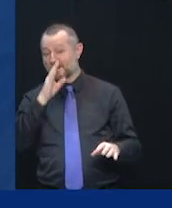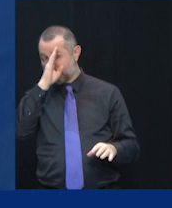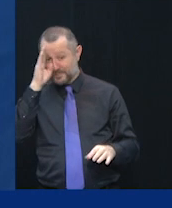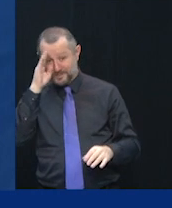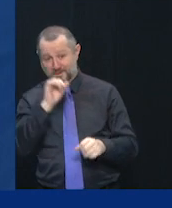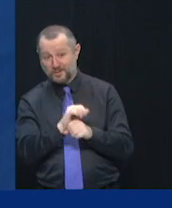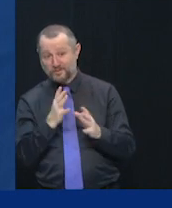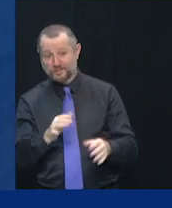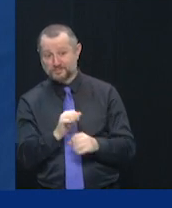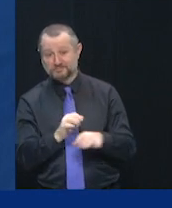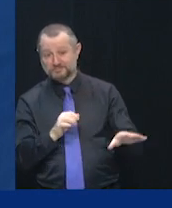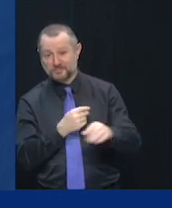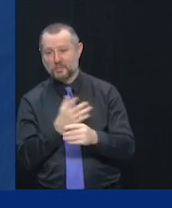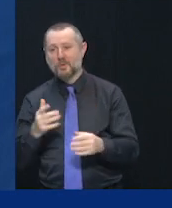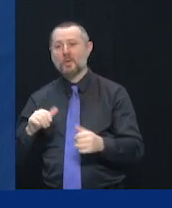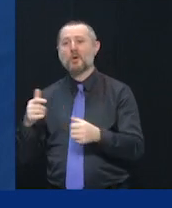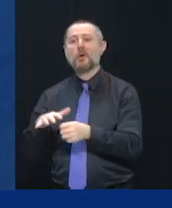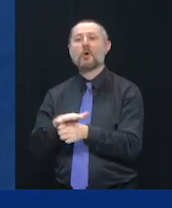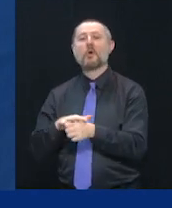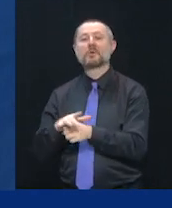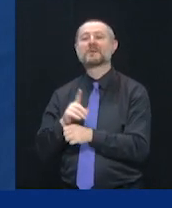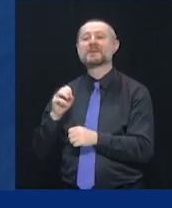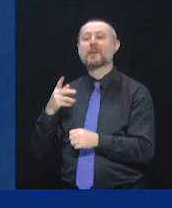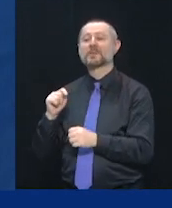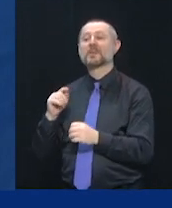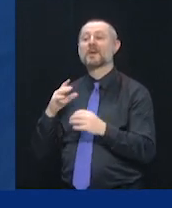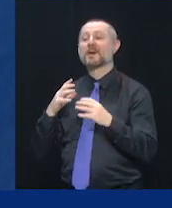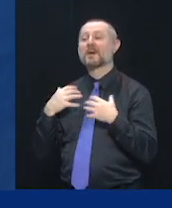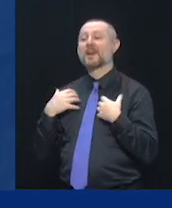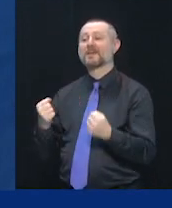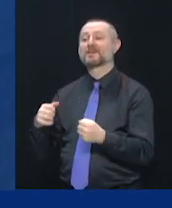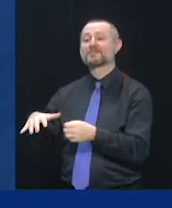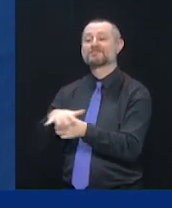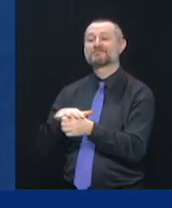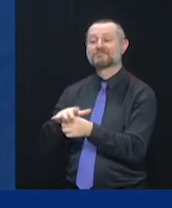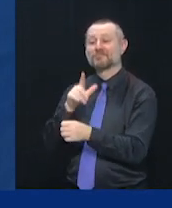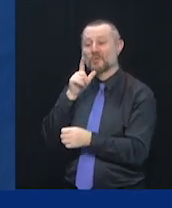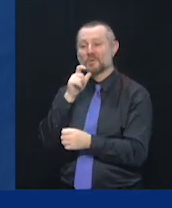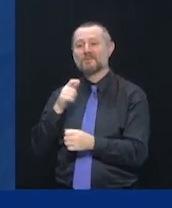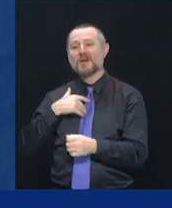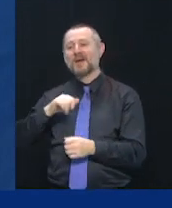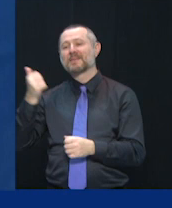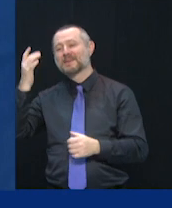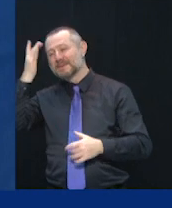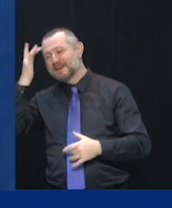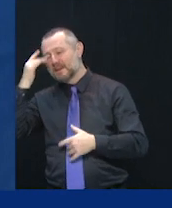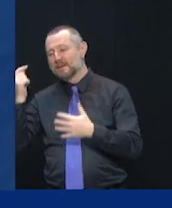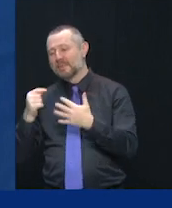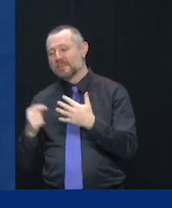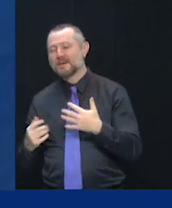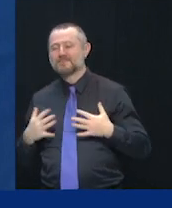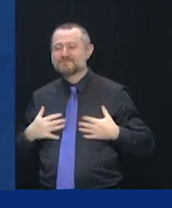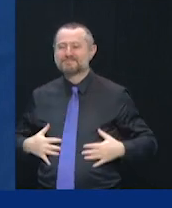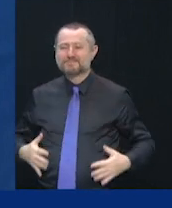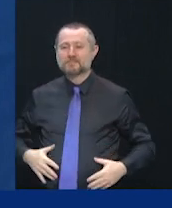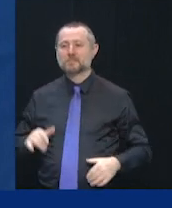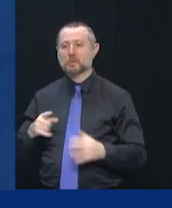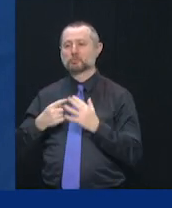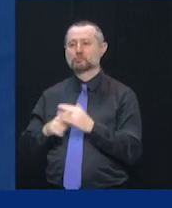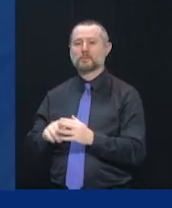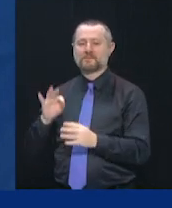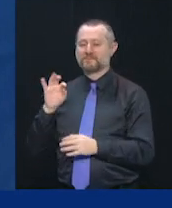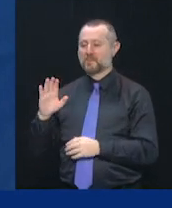local health departments to do people with comorbidities. And that will start February 15th.